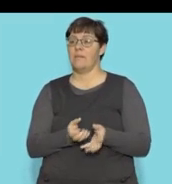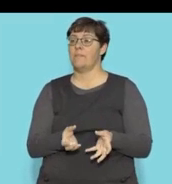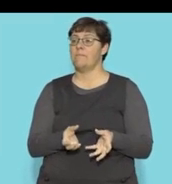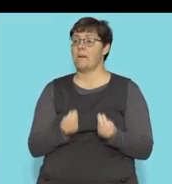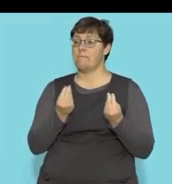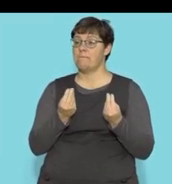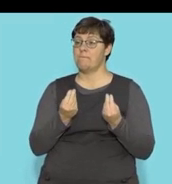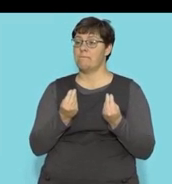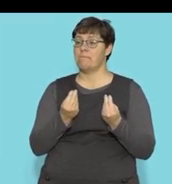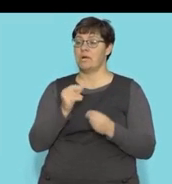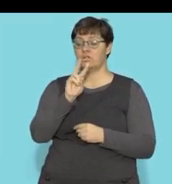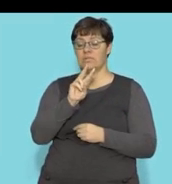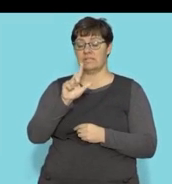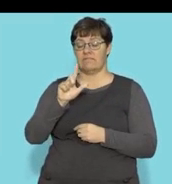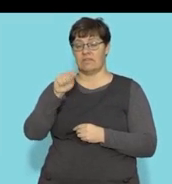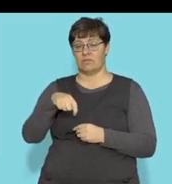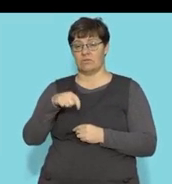which is going to give me